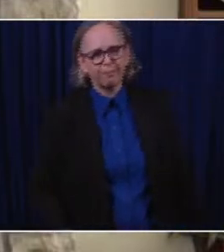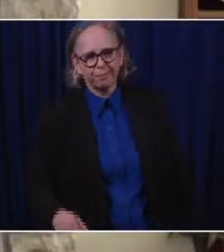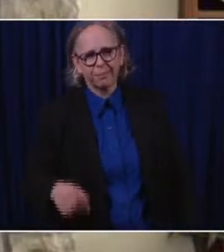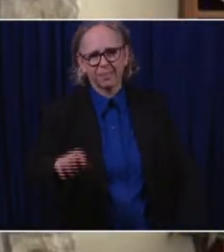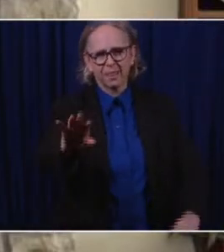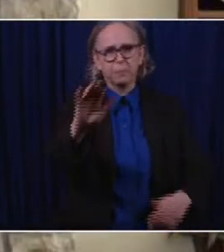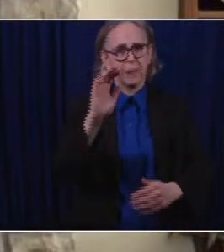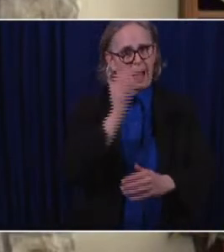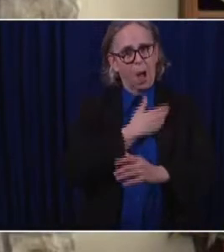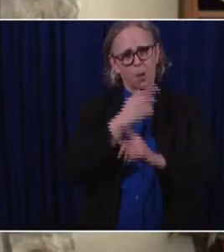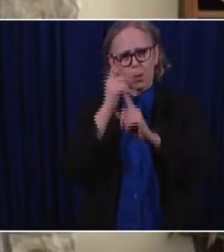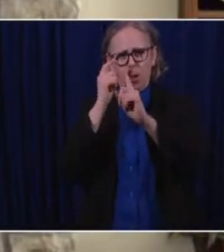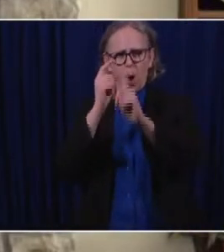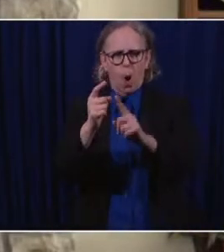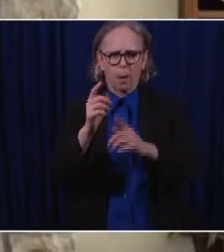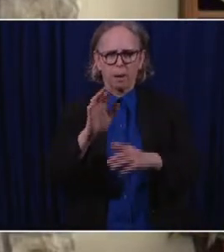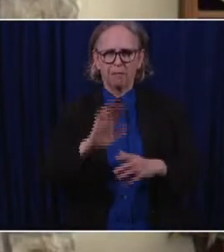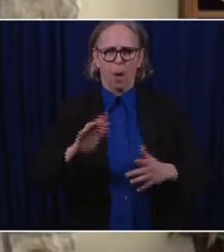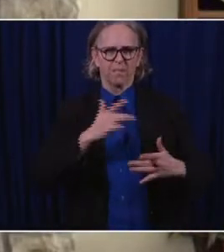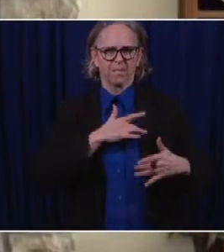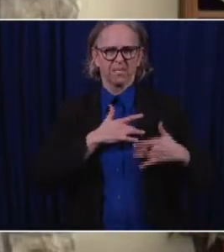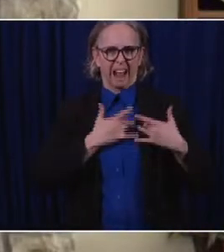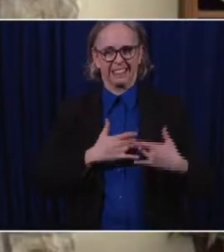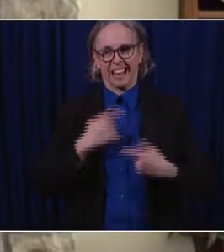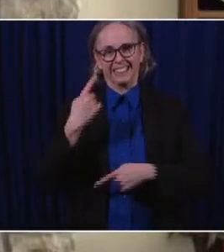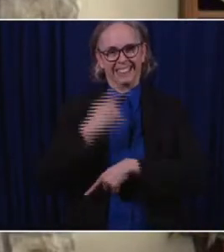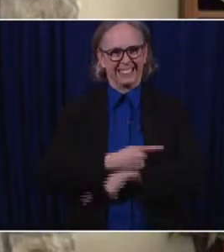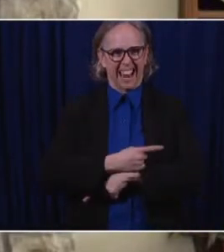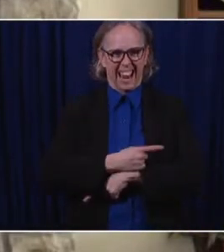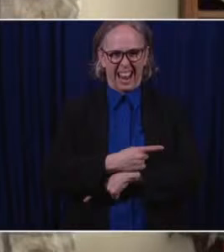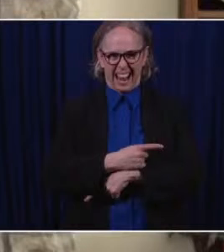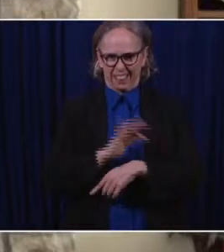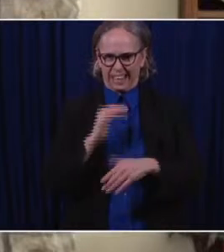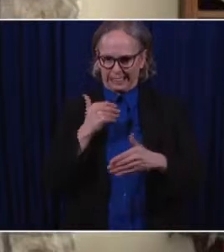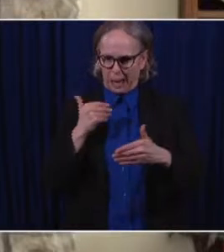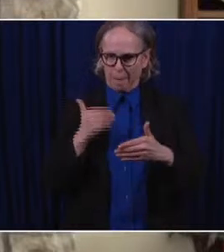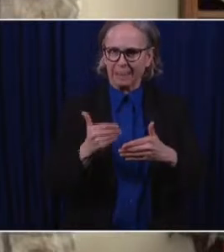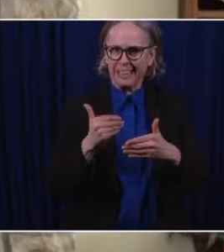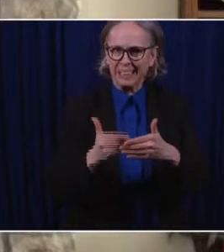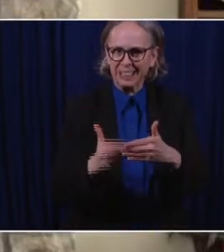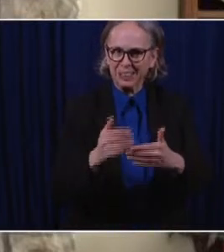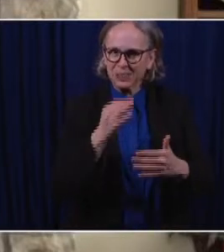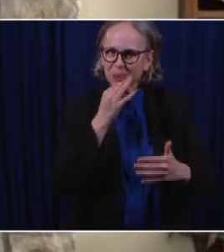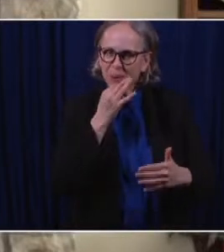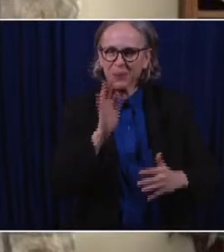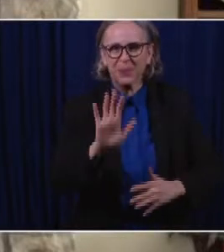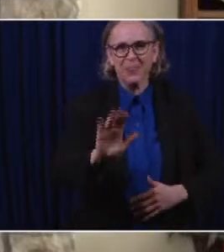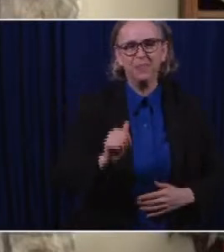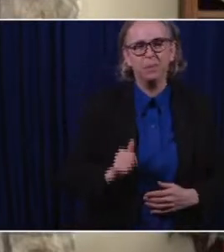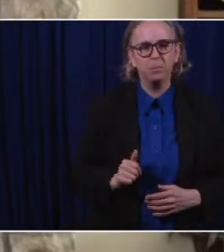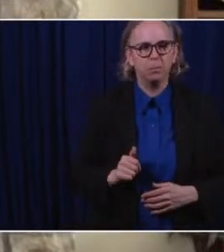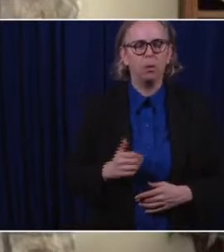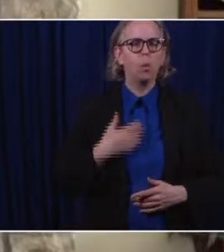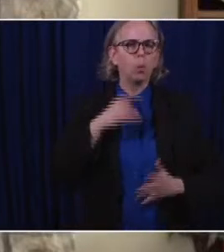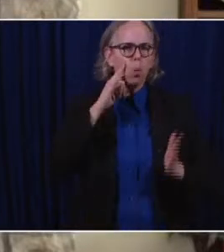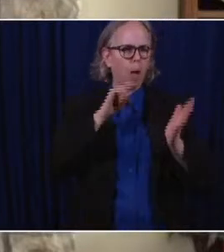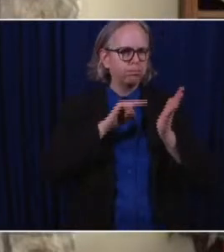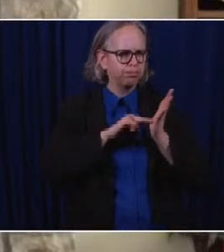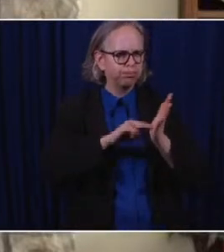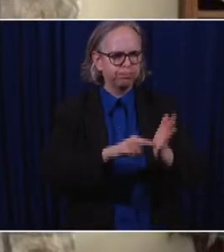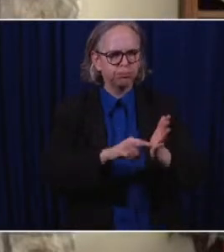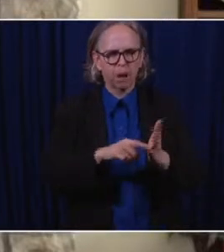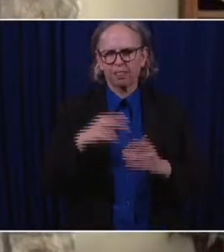Valentine's Day, which is coming up. So we're not too far off. but I'll get back, and on Thursday, we'll give you a